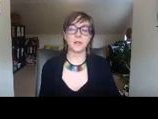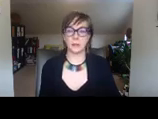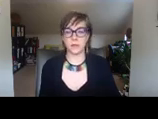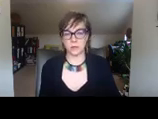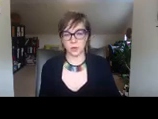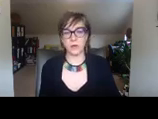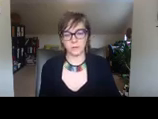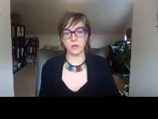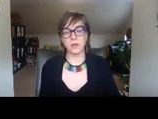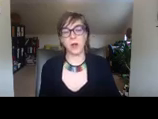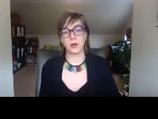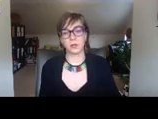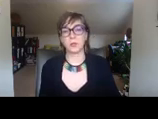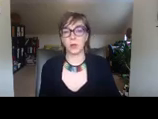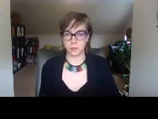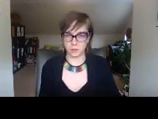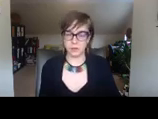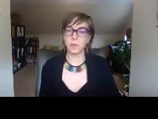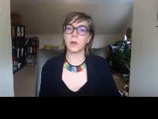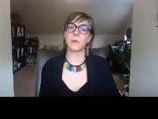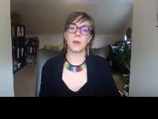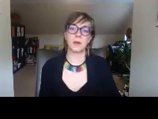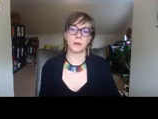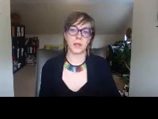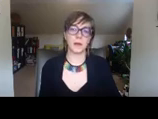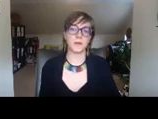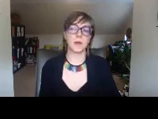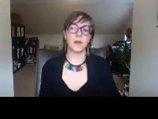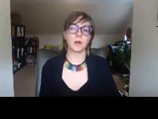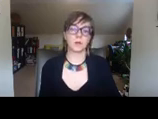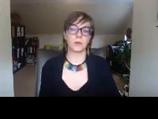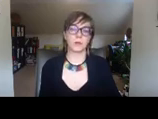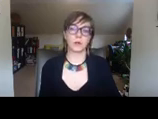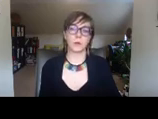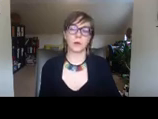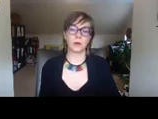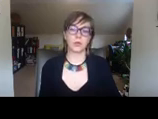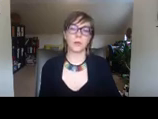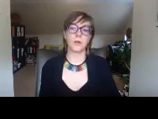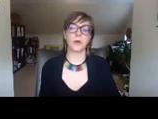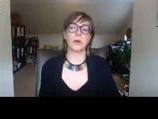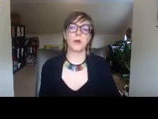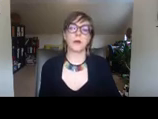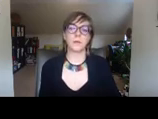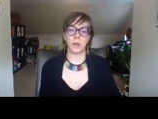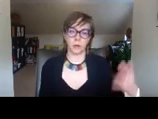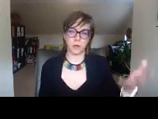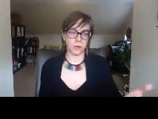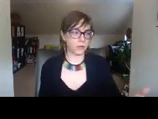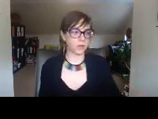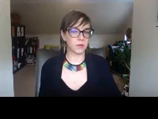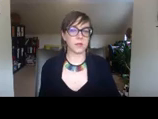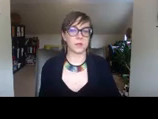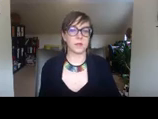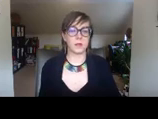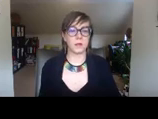said, some of these are not fears, they're actual losses, right? Many of us have gone through economic hardship, and all the other